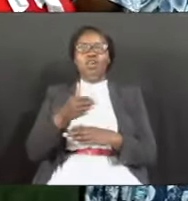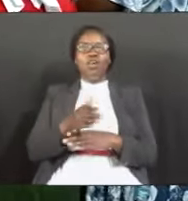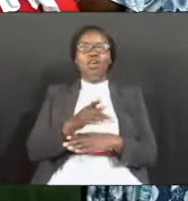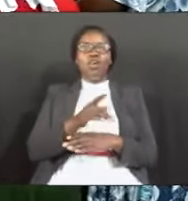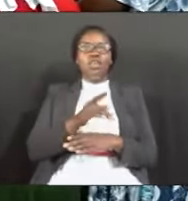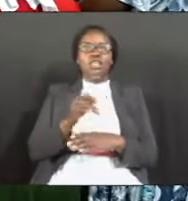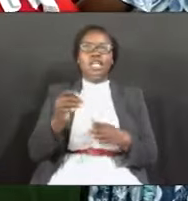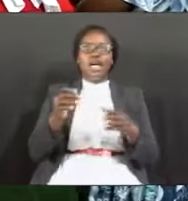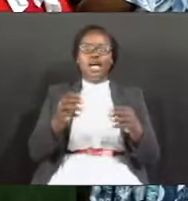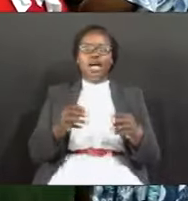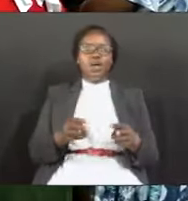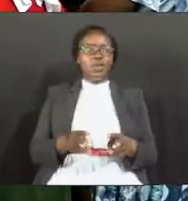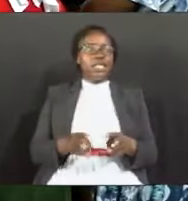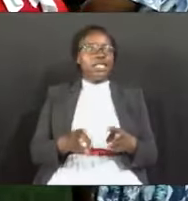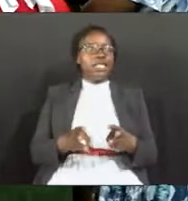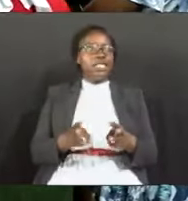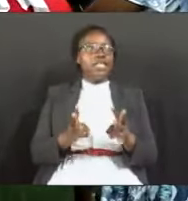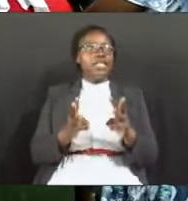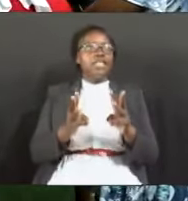day, all the